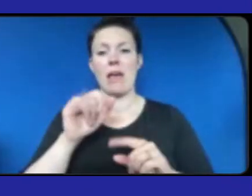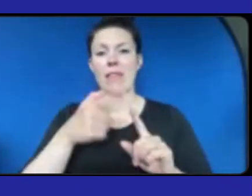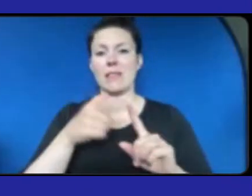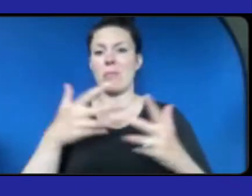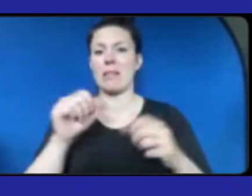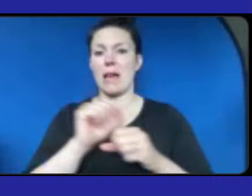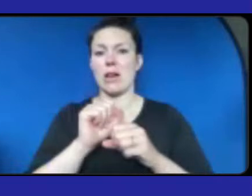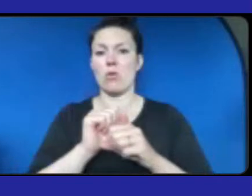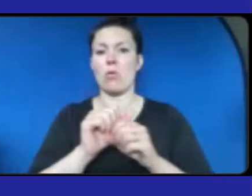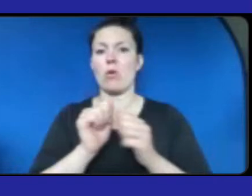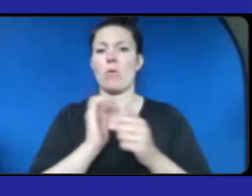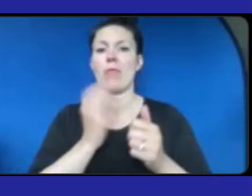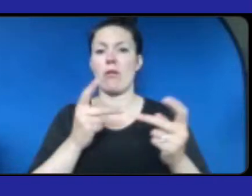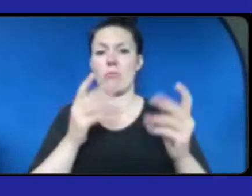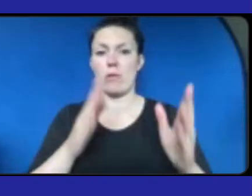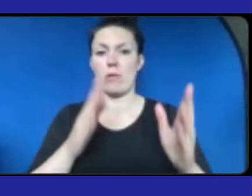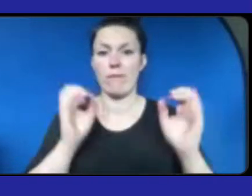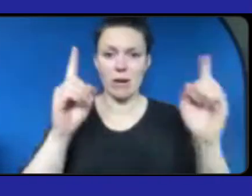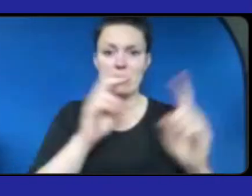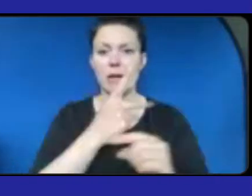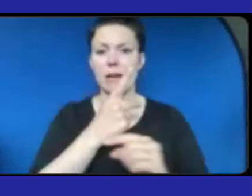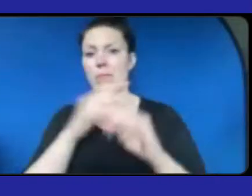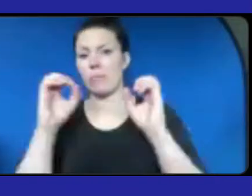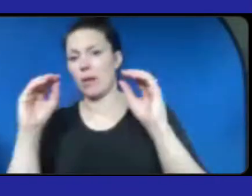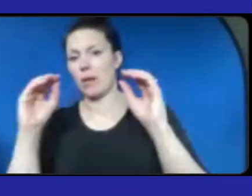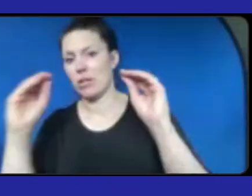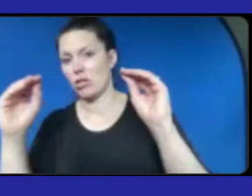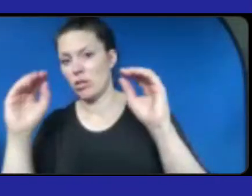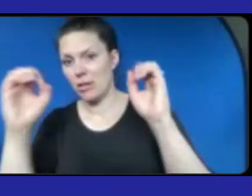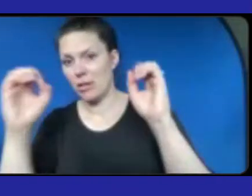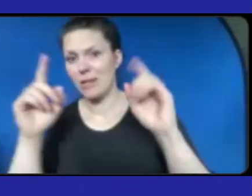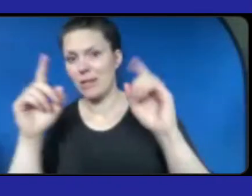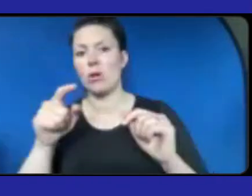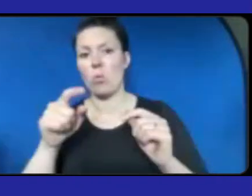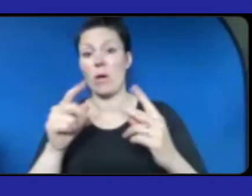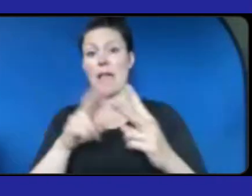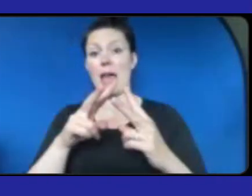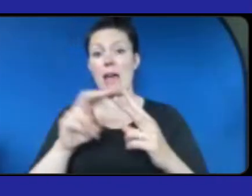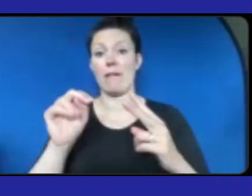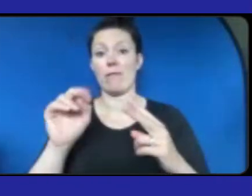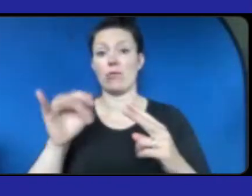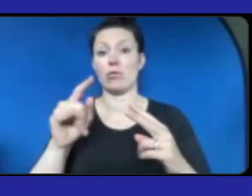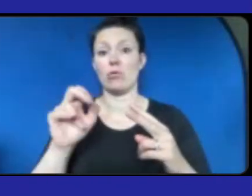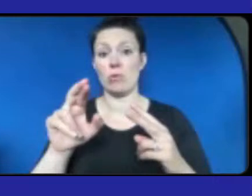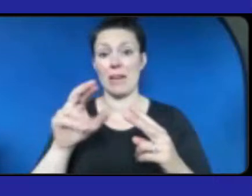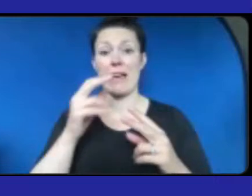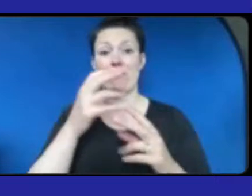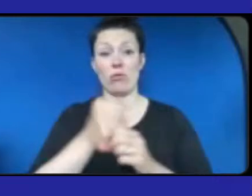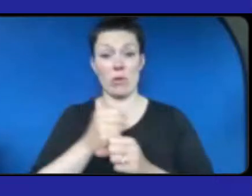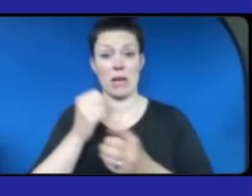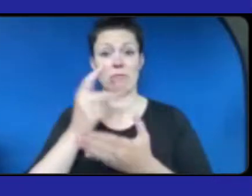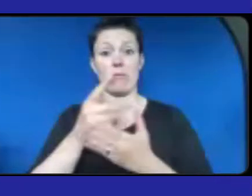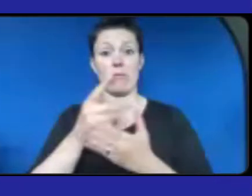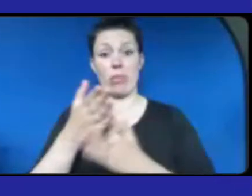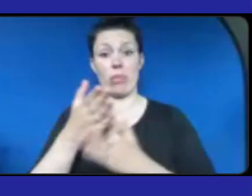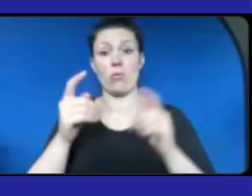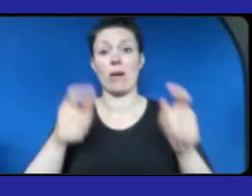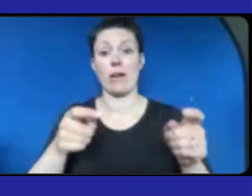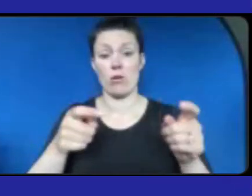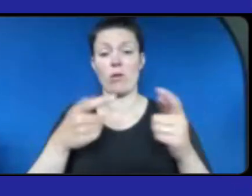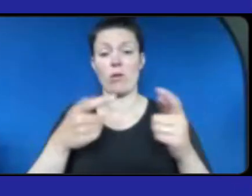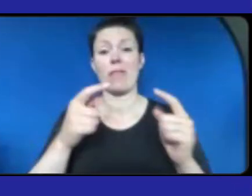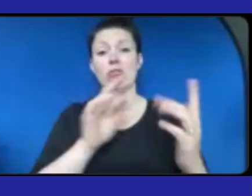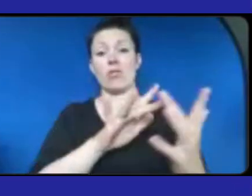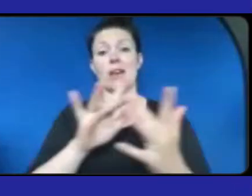provider education, patient education. We have 2 navigators that we got through a grant who are working and reaching out to our patients